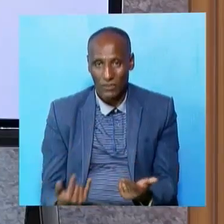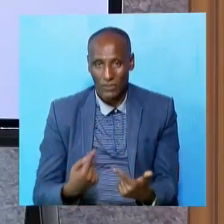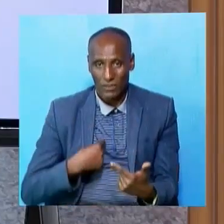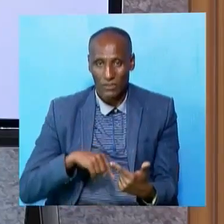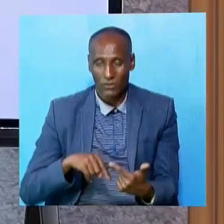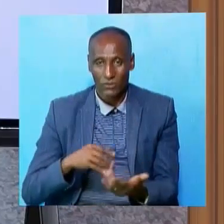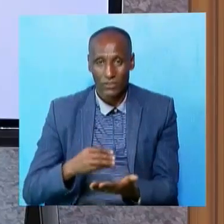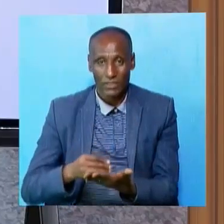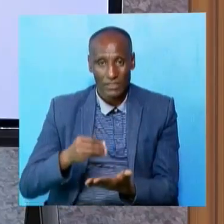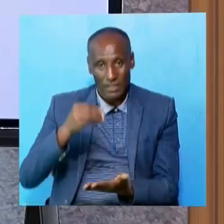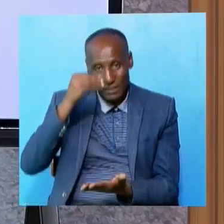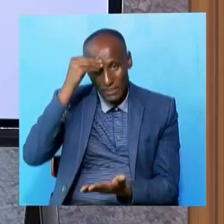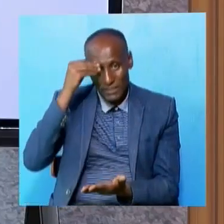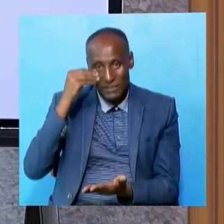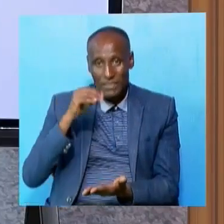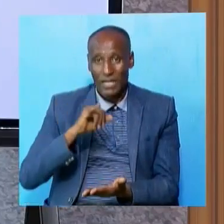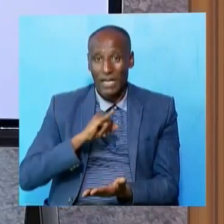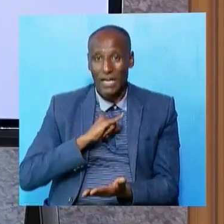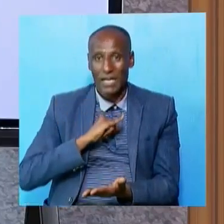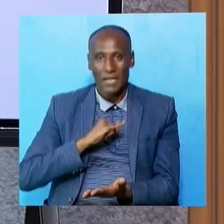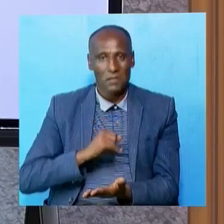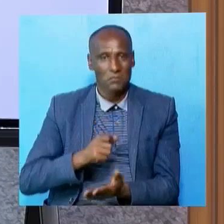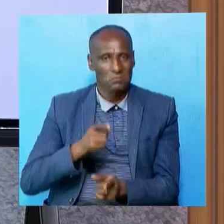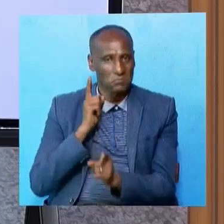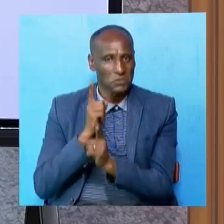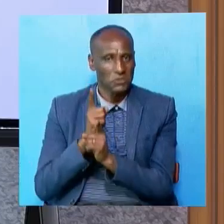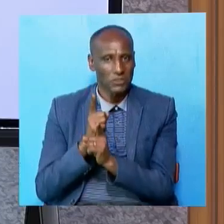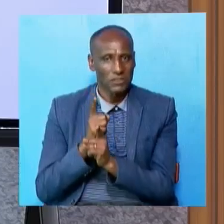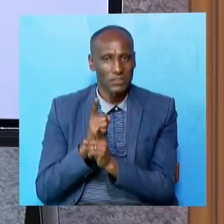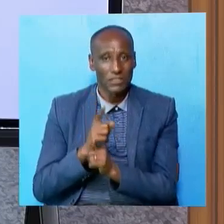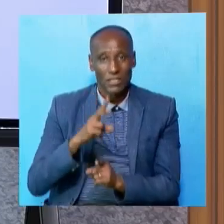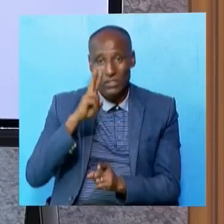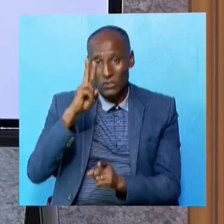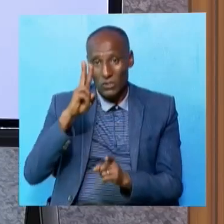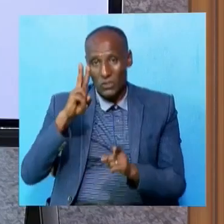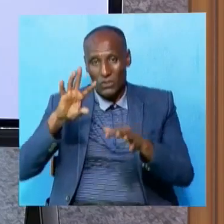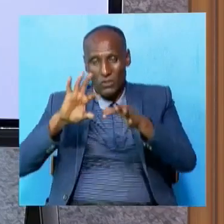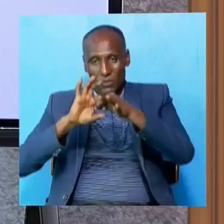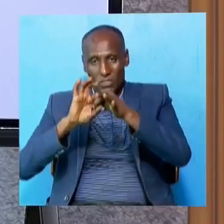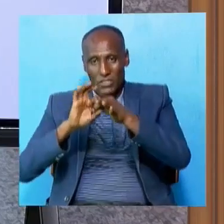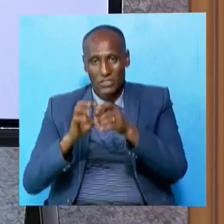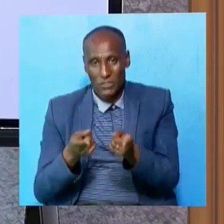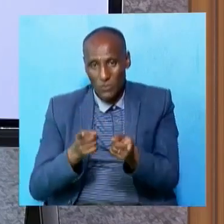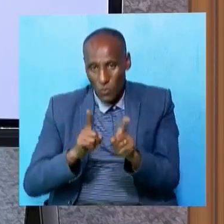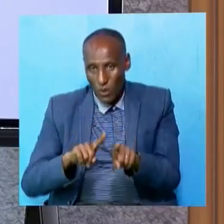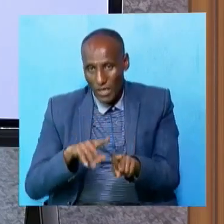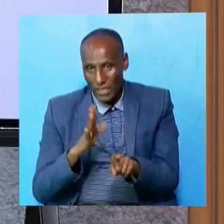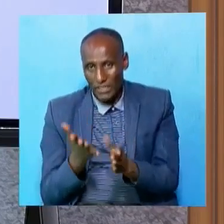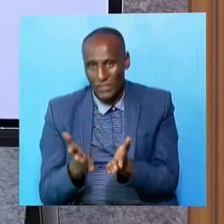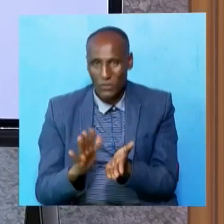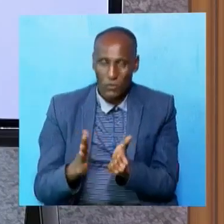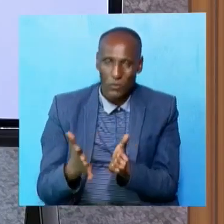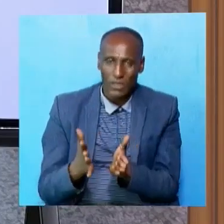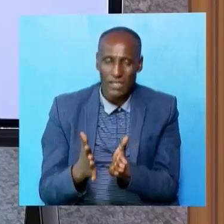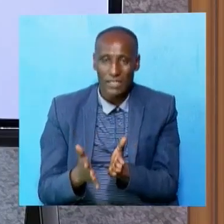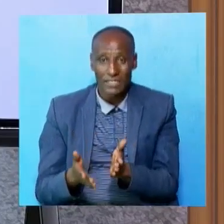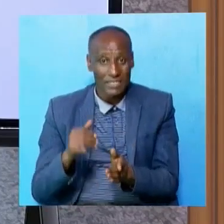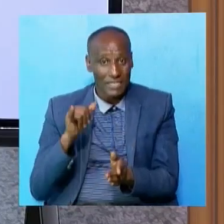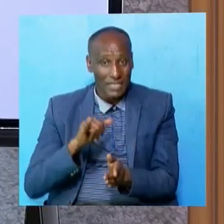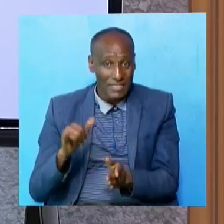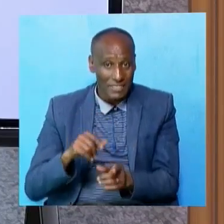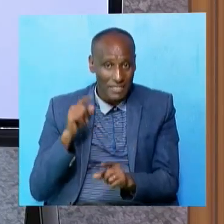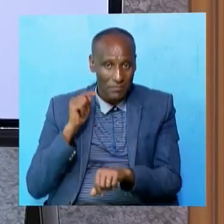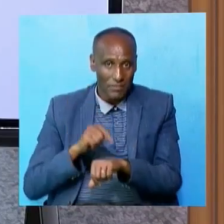today's lesson, I am sure you understand the two conjunctions when and while. At the same time, how